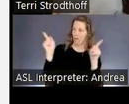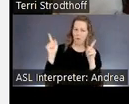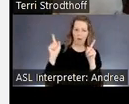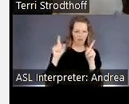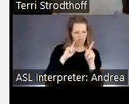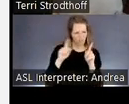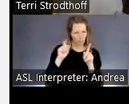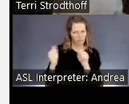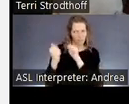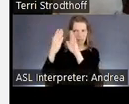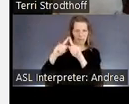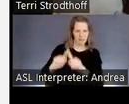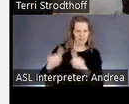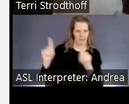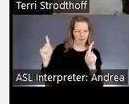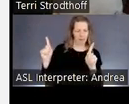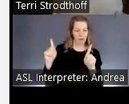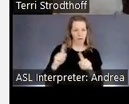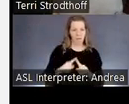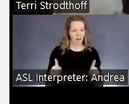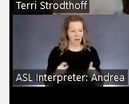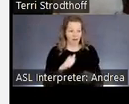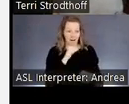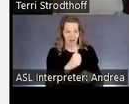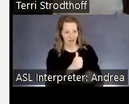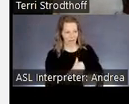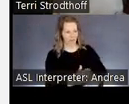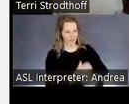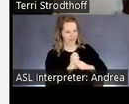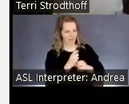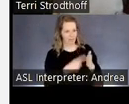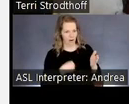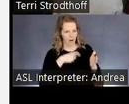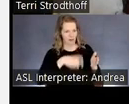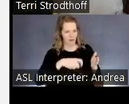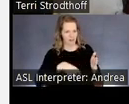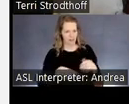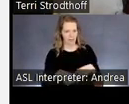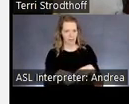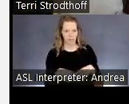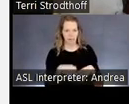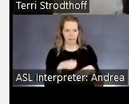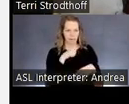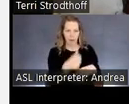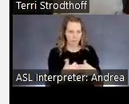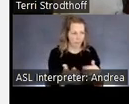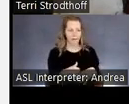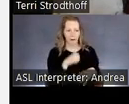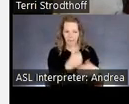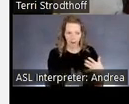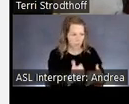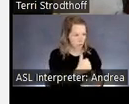it's the same case if we're not getting what we need. If we're not allowed to play, if we're not believed, we're not prioritized,